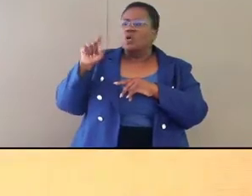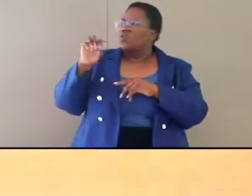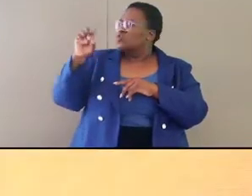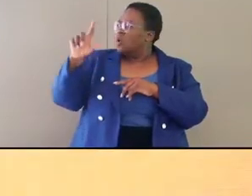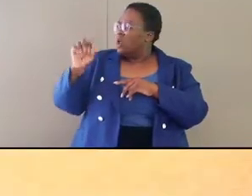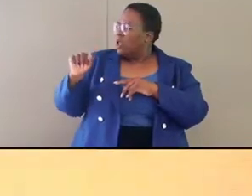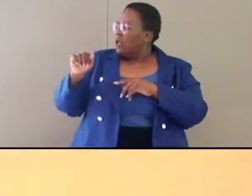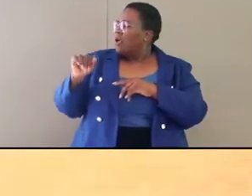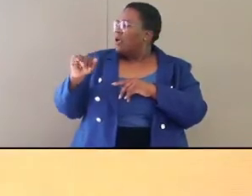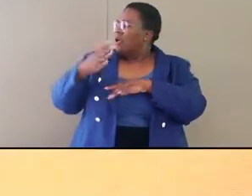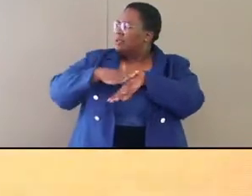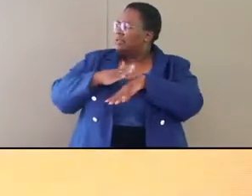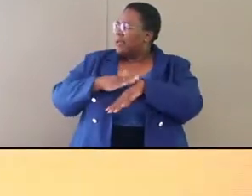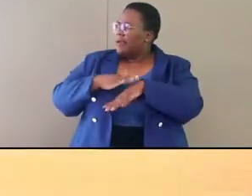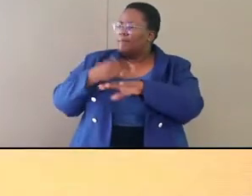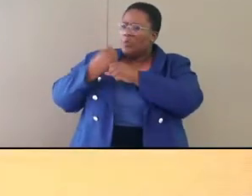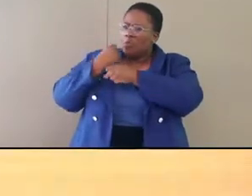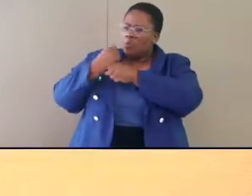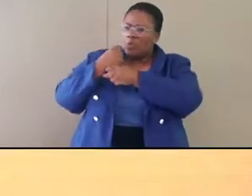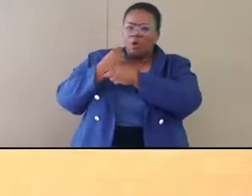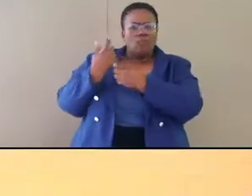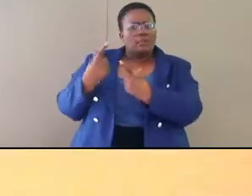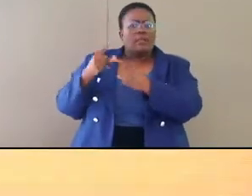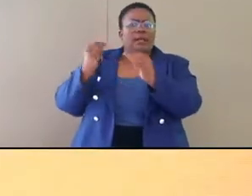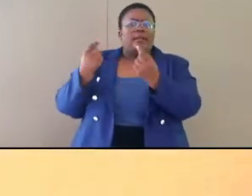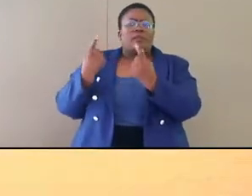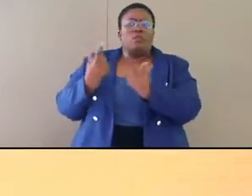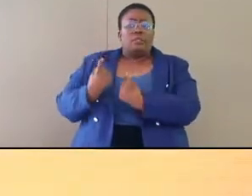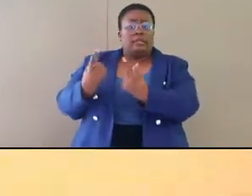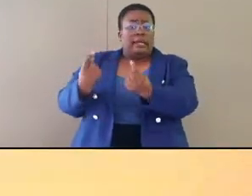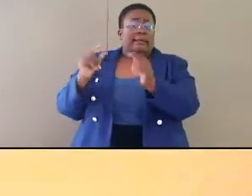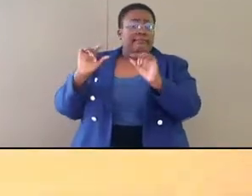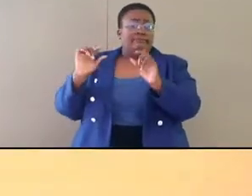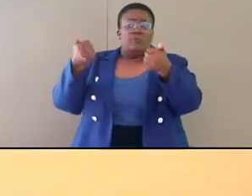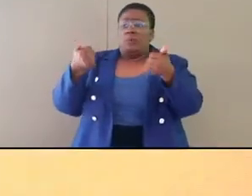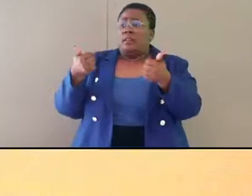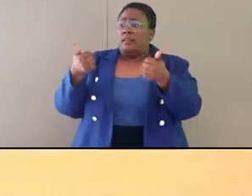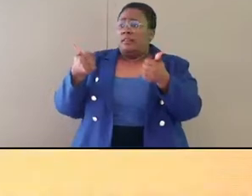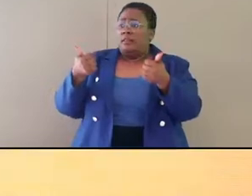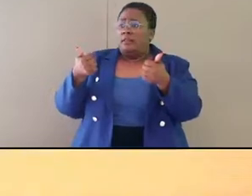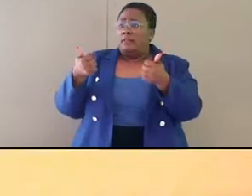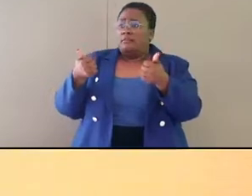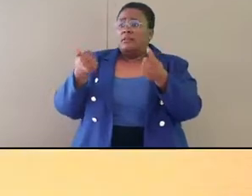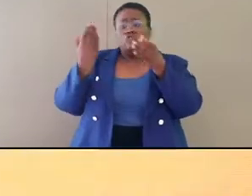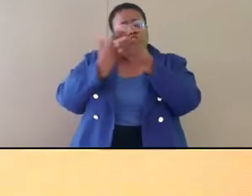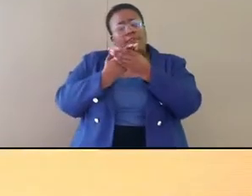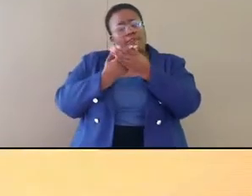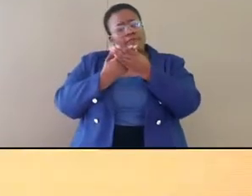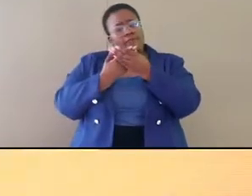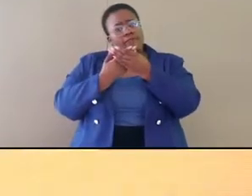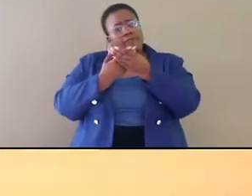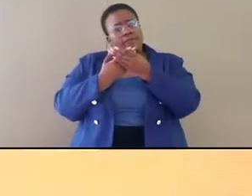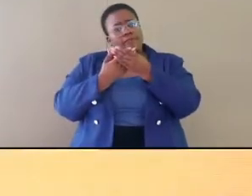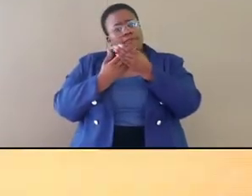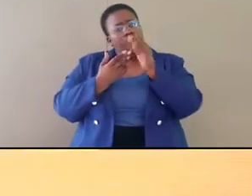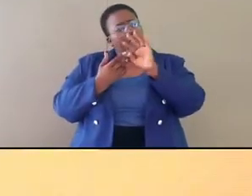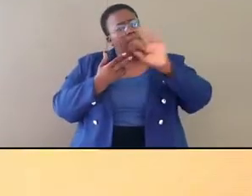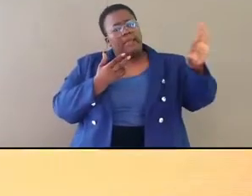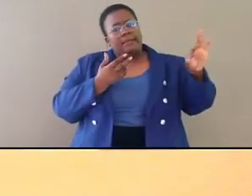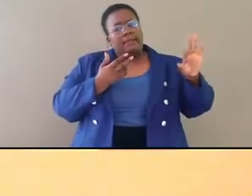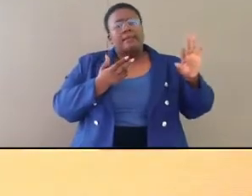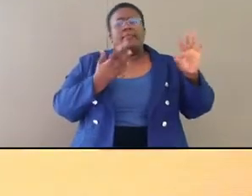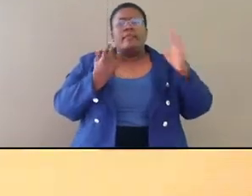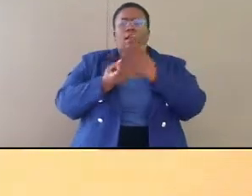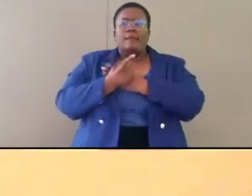did, the work was done and it was put somewhere in the shelves. And again, it's COVID-19